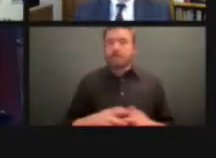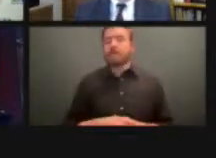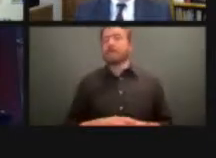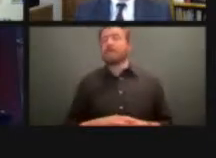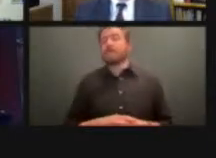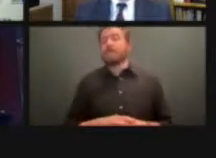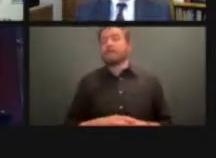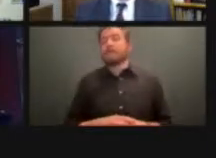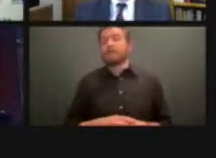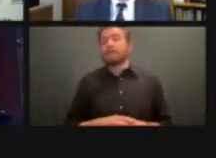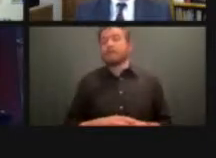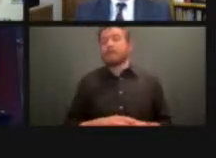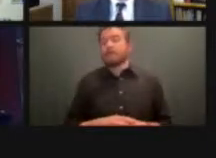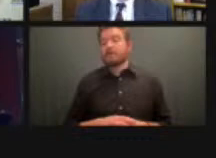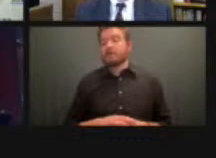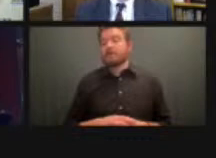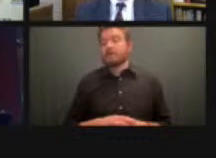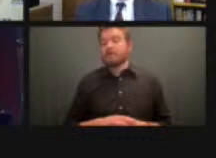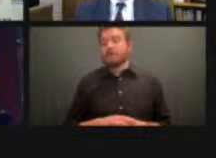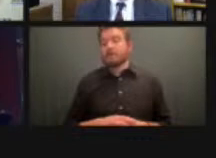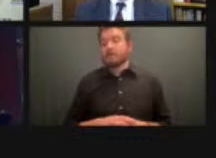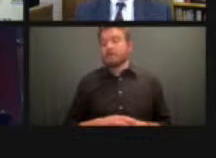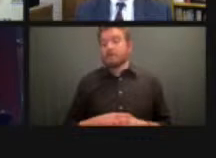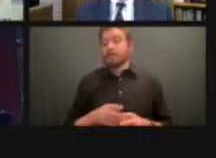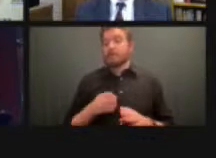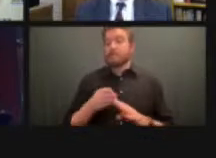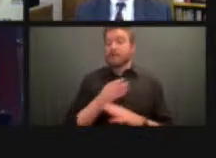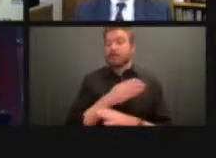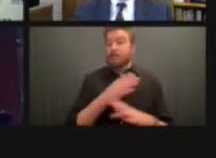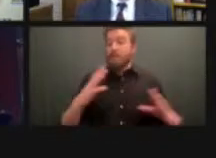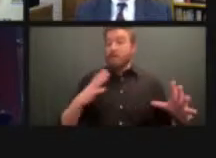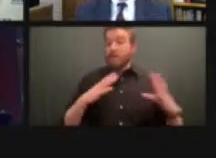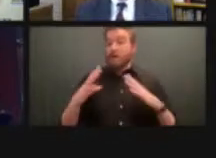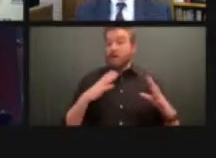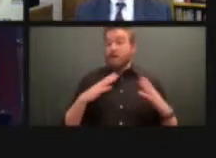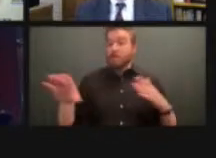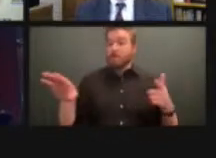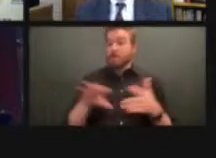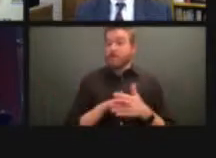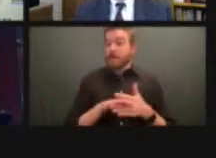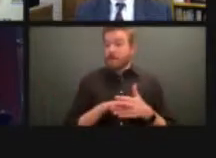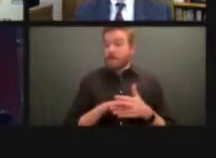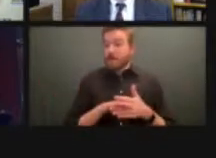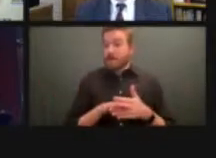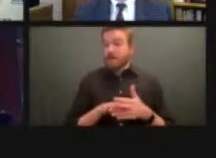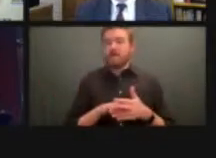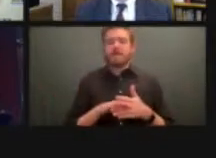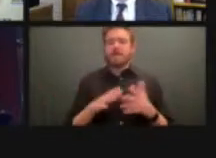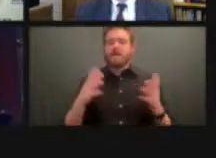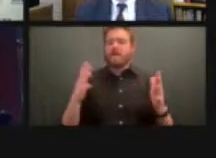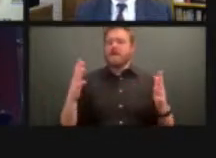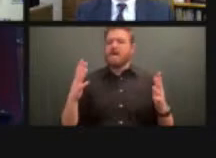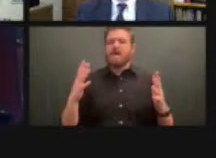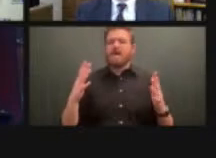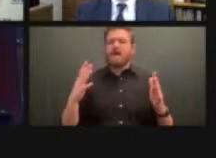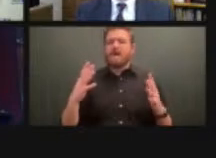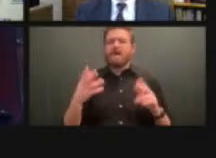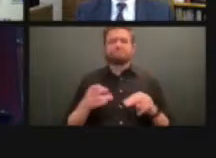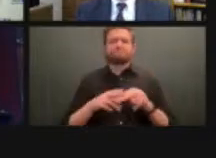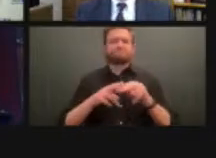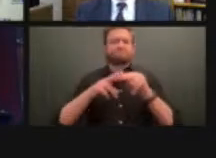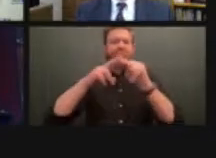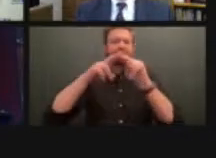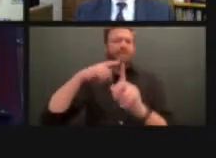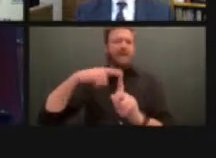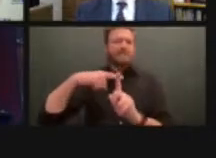for the holiday break, the infection rate, as you can see, among both students and staff in general was increasing. These are overall rates,